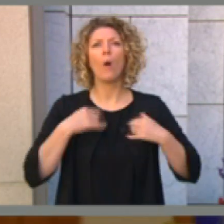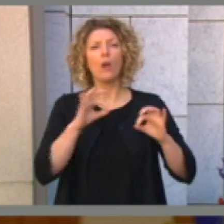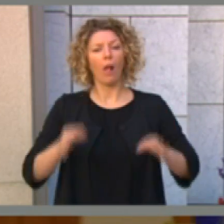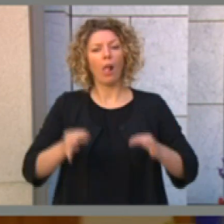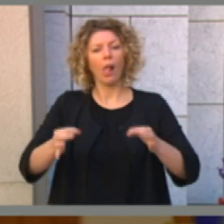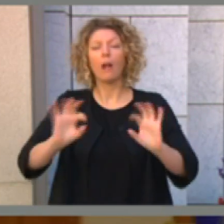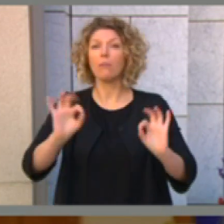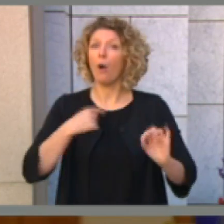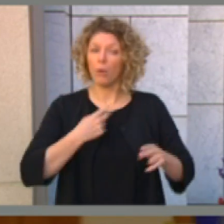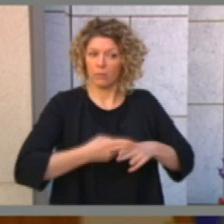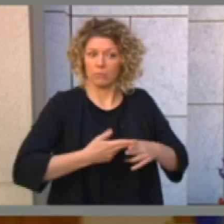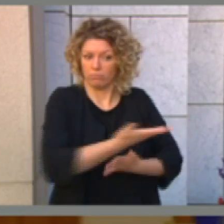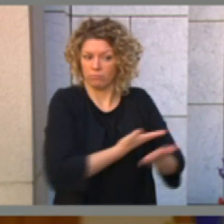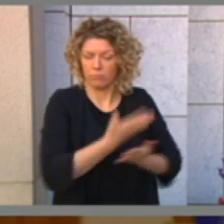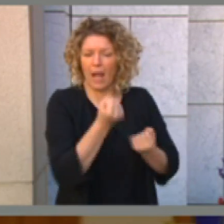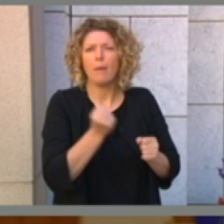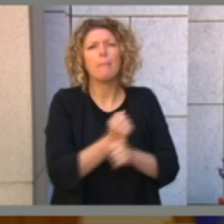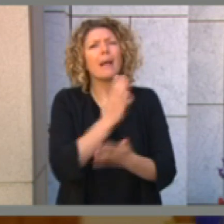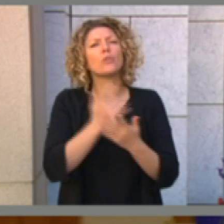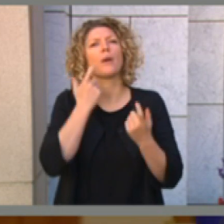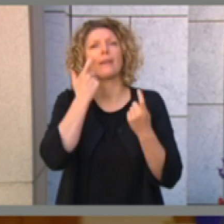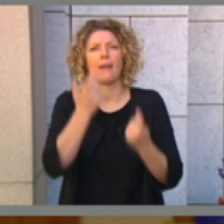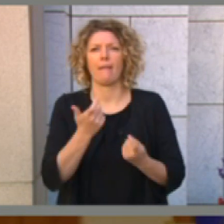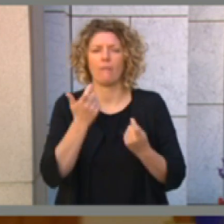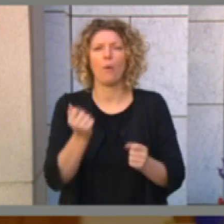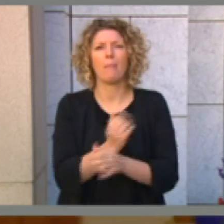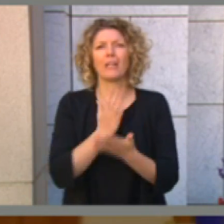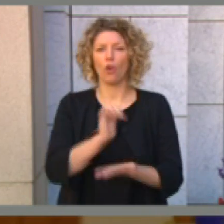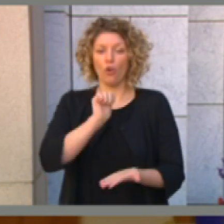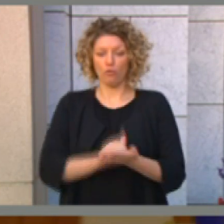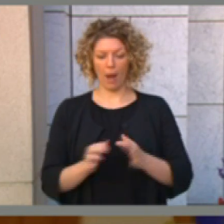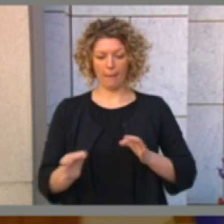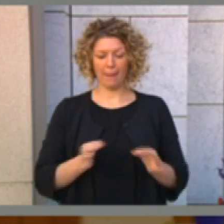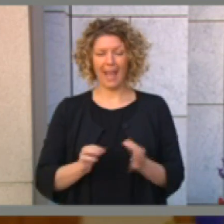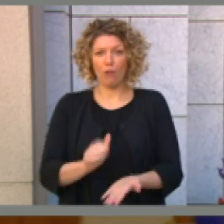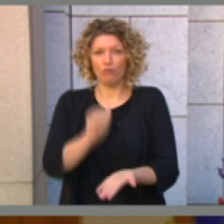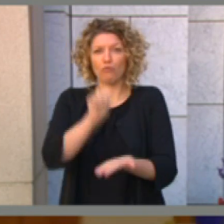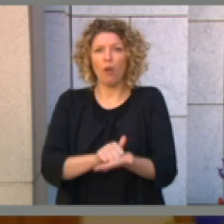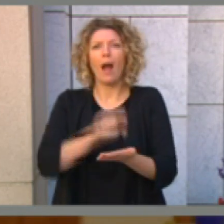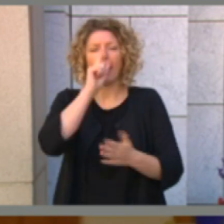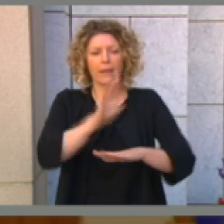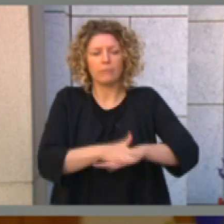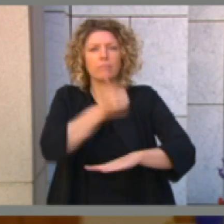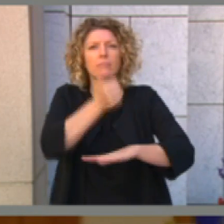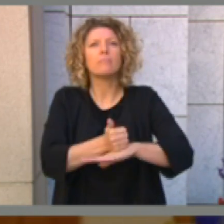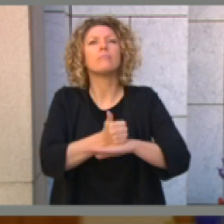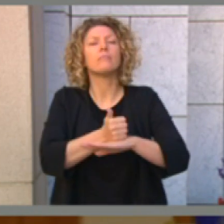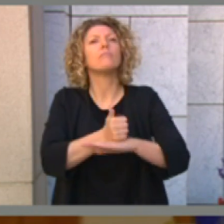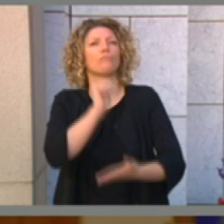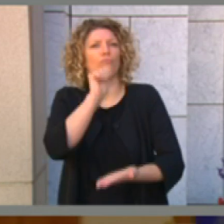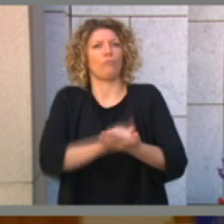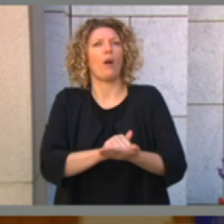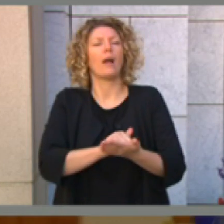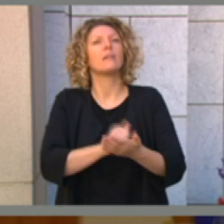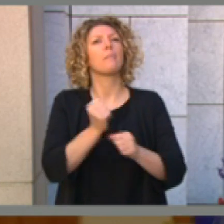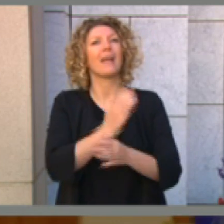great haste on this. But we're doing it carefully to ensure we get the design of those measures right so they can be implemented as quickly as possible and provide that